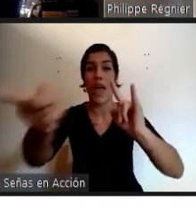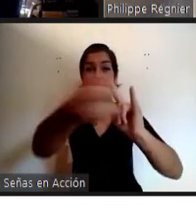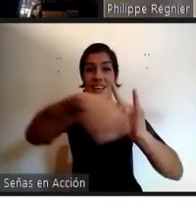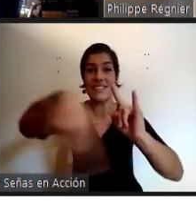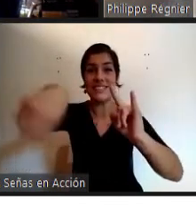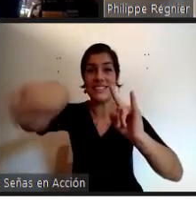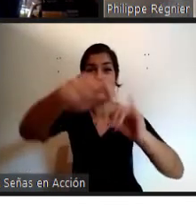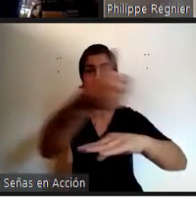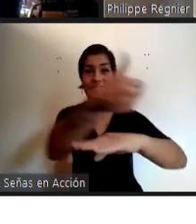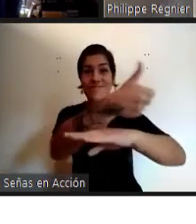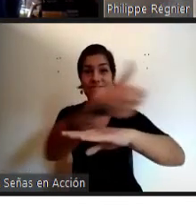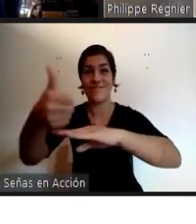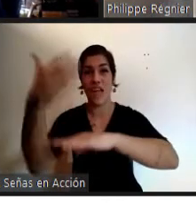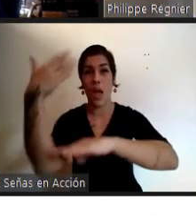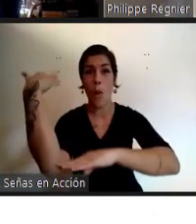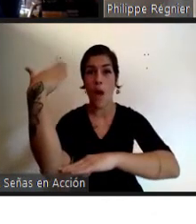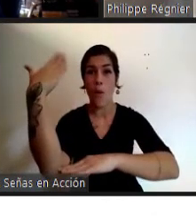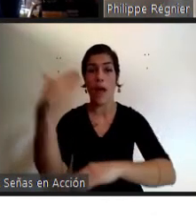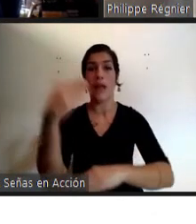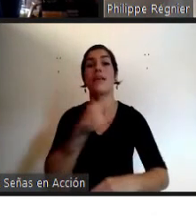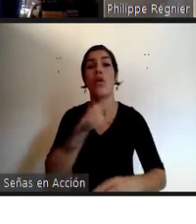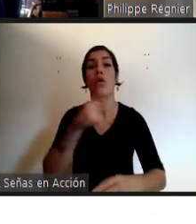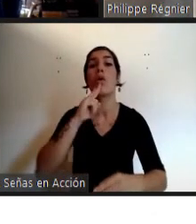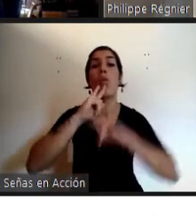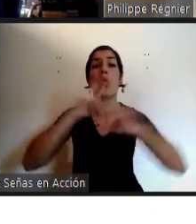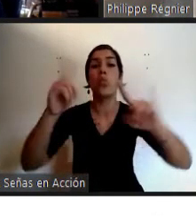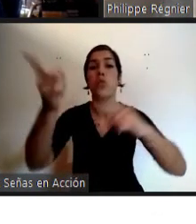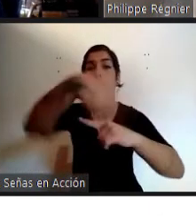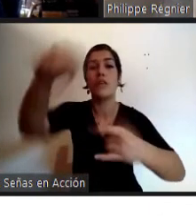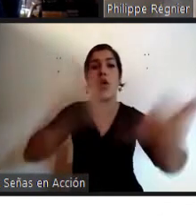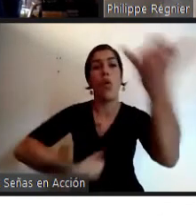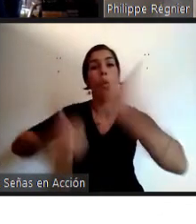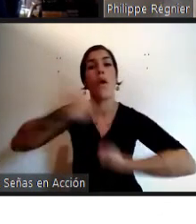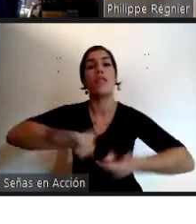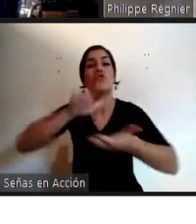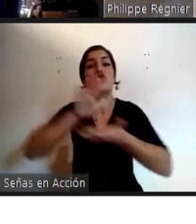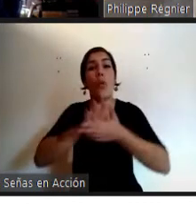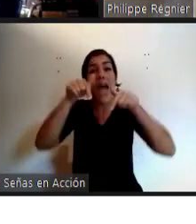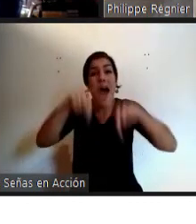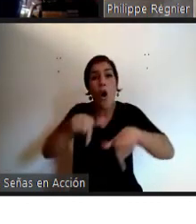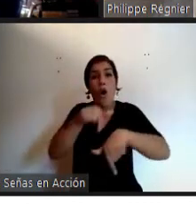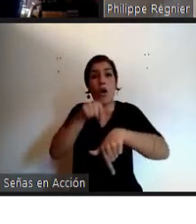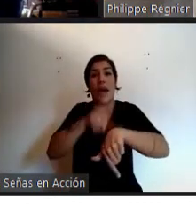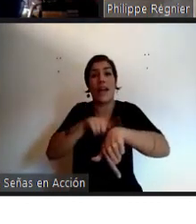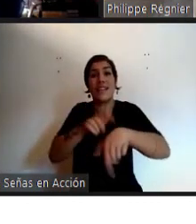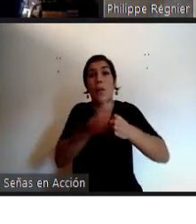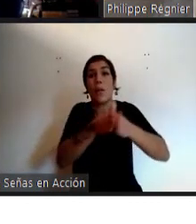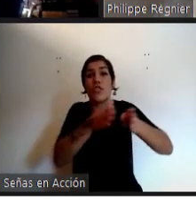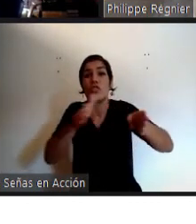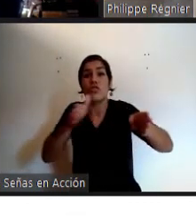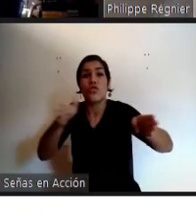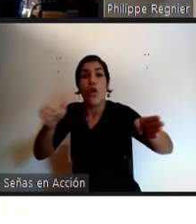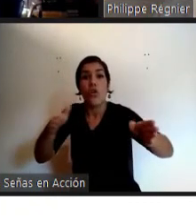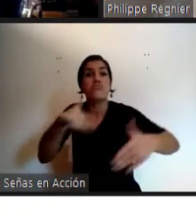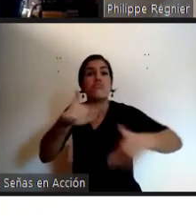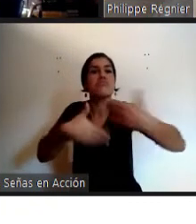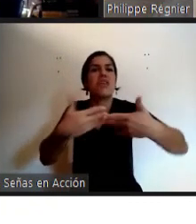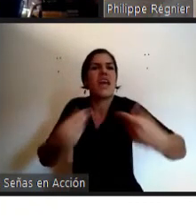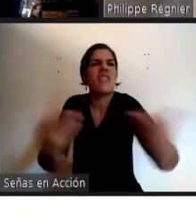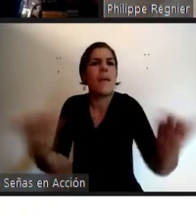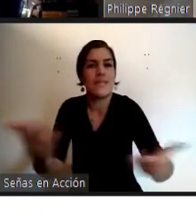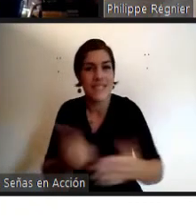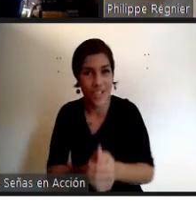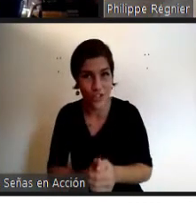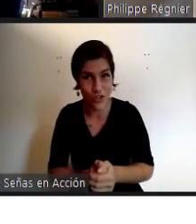we can think together how these narratives have been created in this sort of continuous present. If